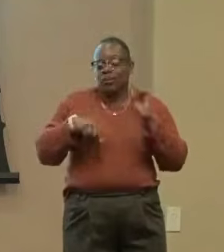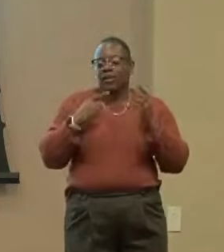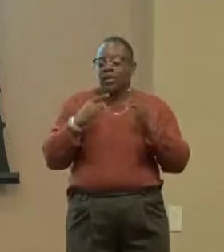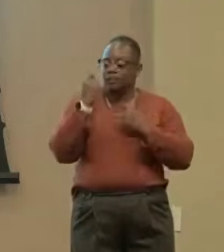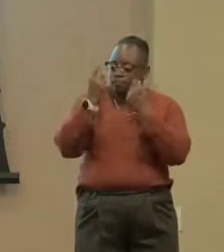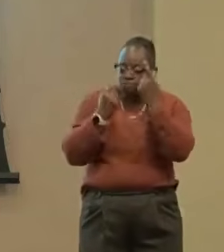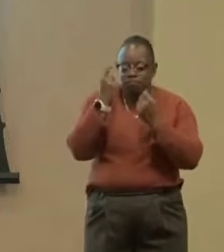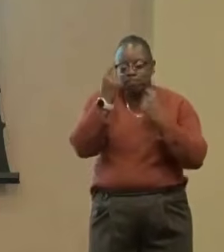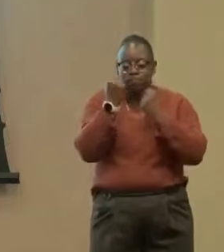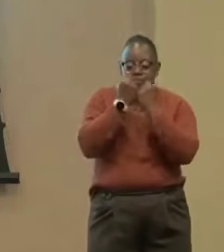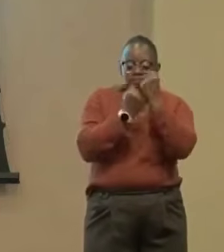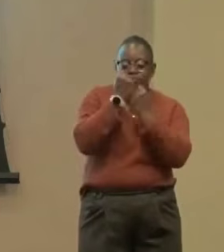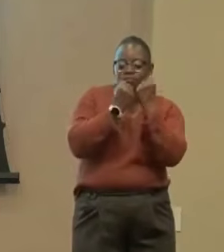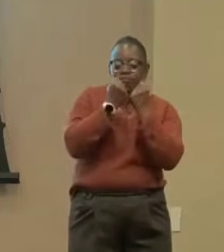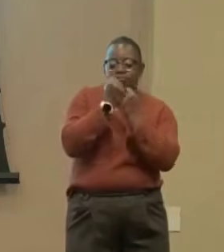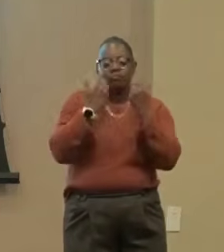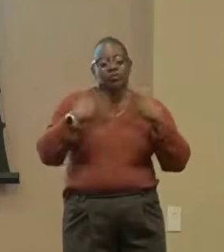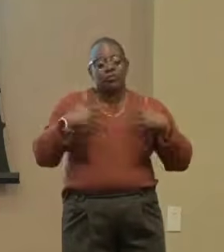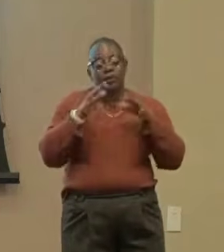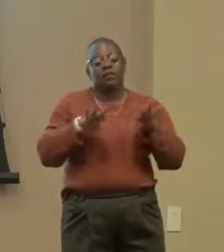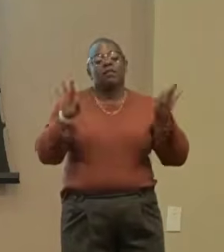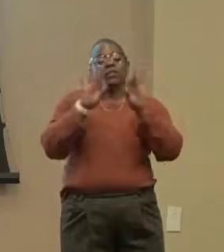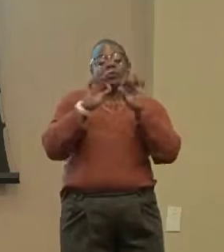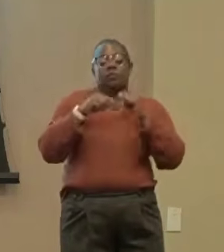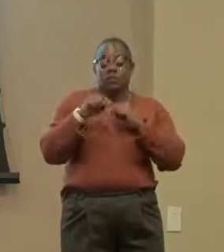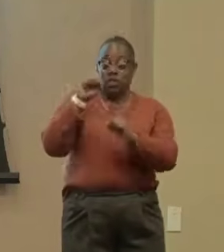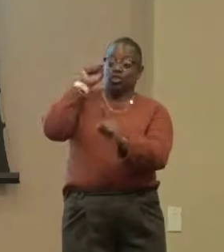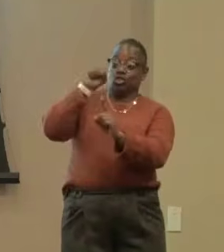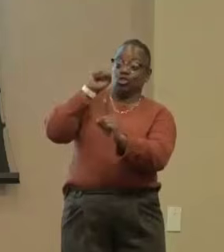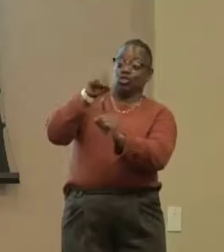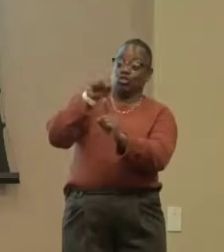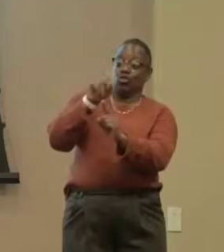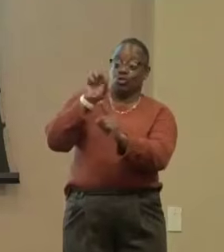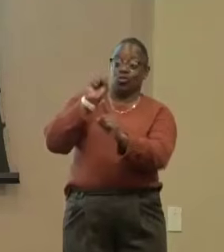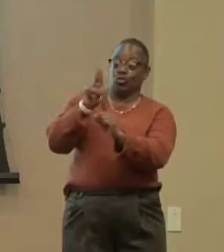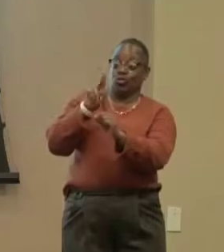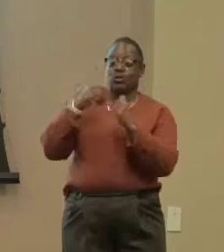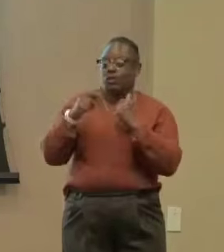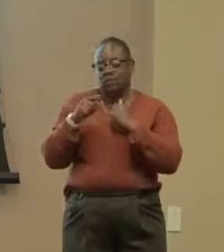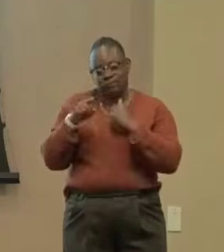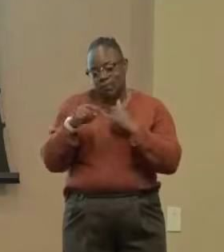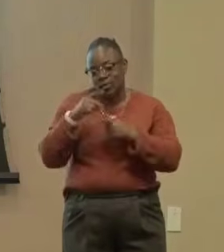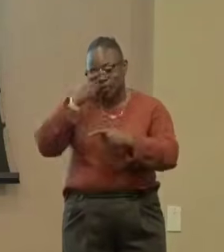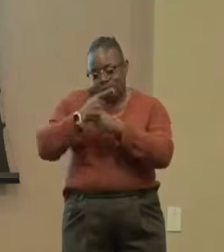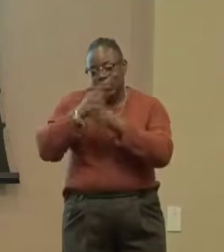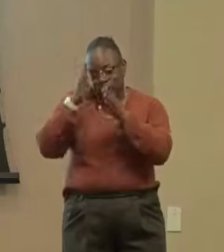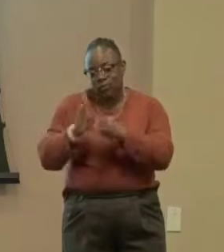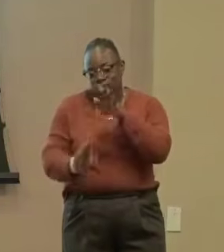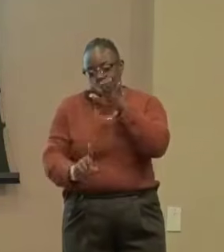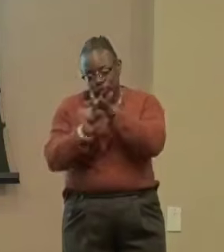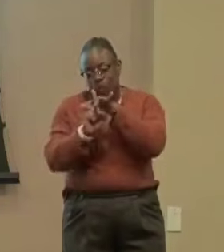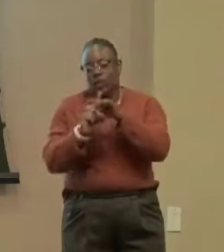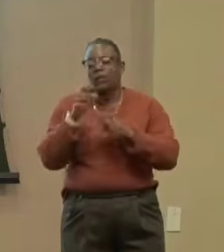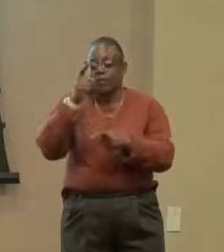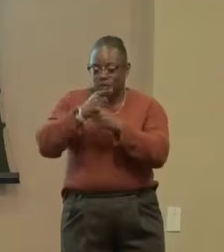may be. But it's just important to know it's not you. The right person shall come, and the right person